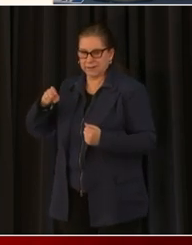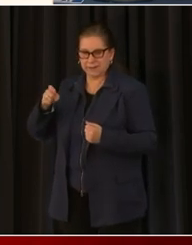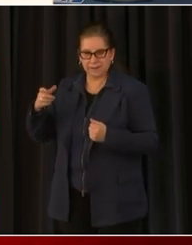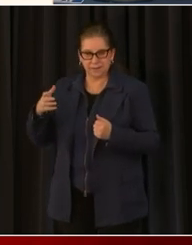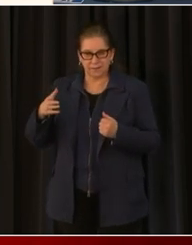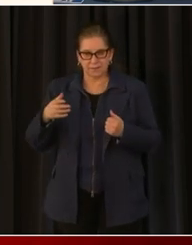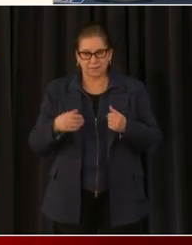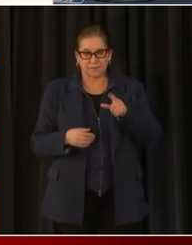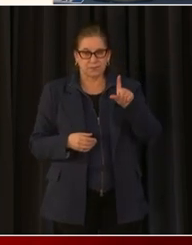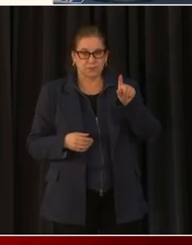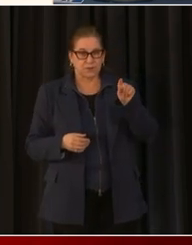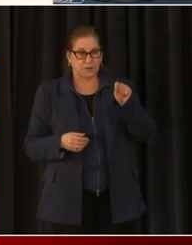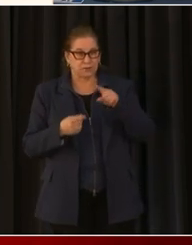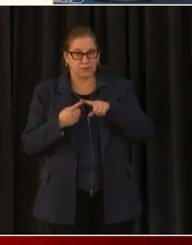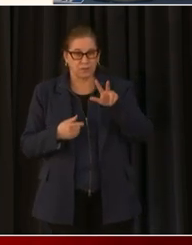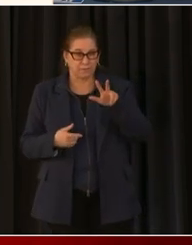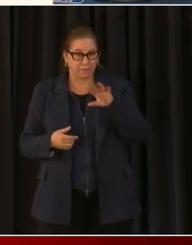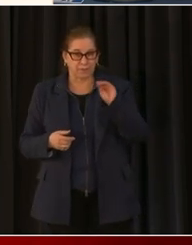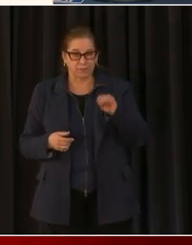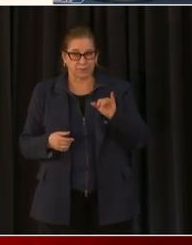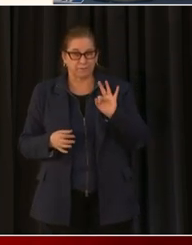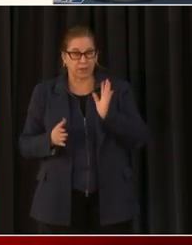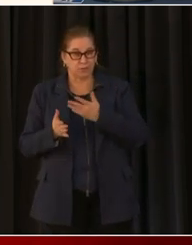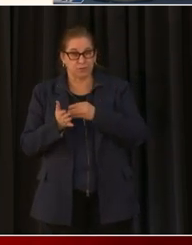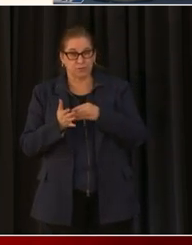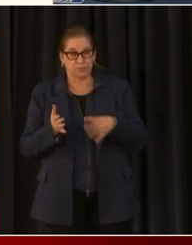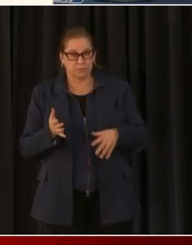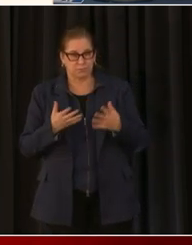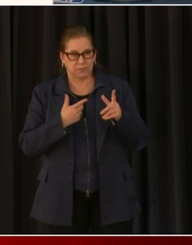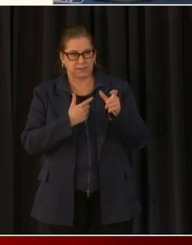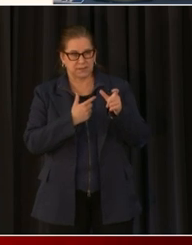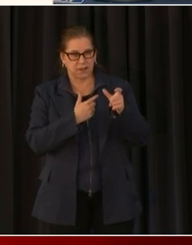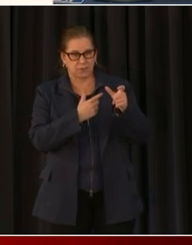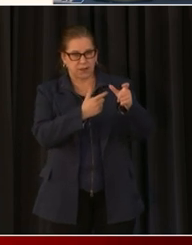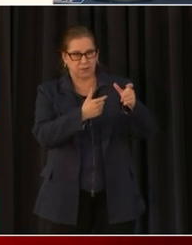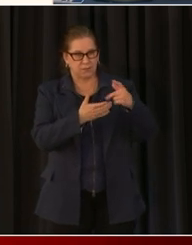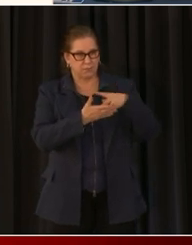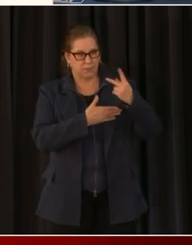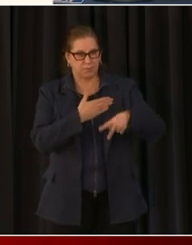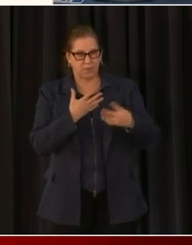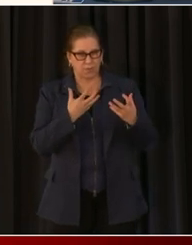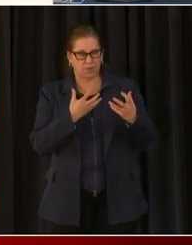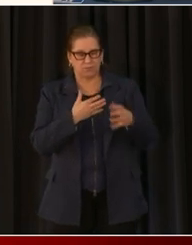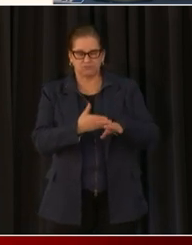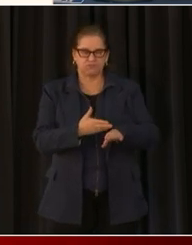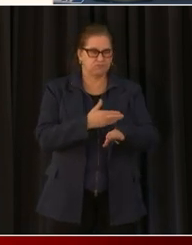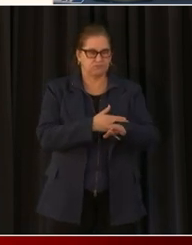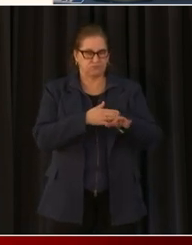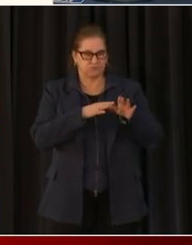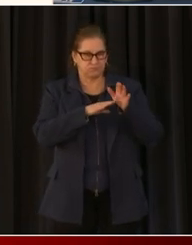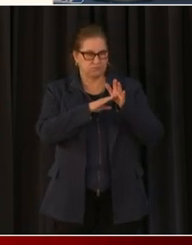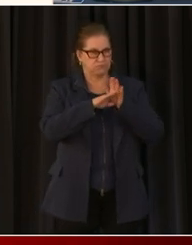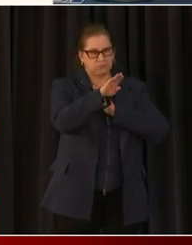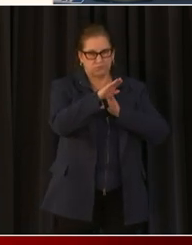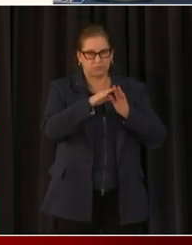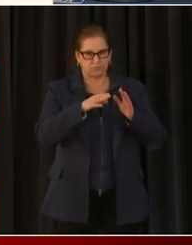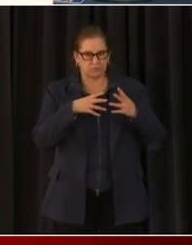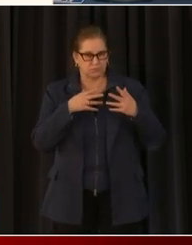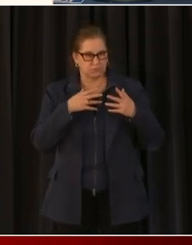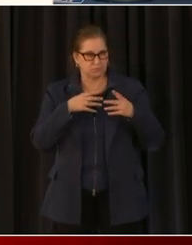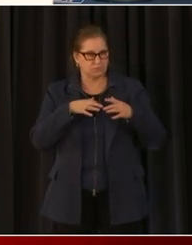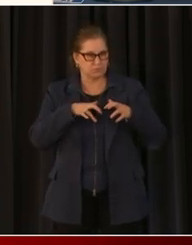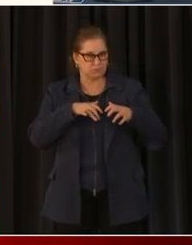population based on our current assessment data of student mastery of skills. These acceleration academies can occur over the